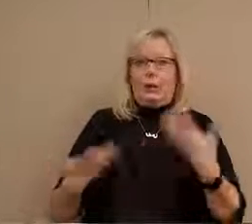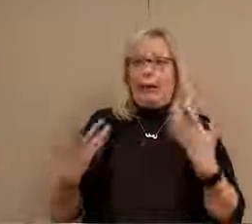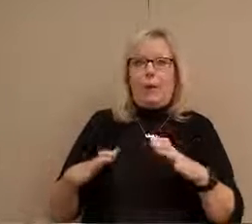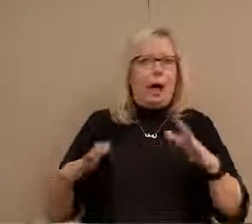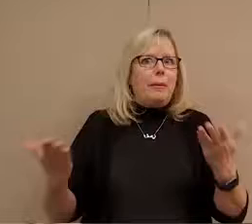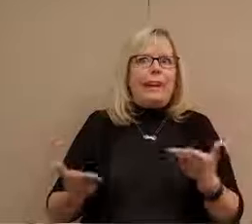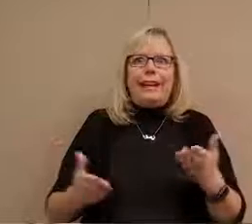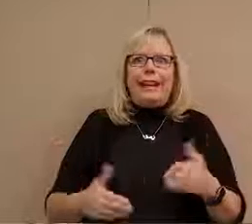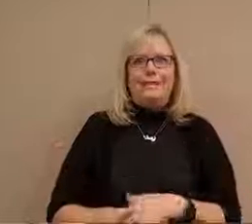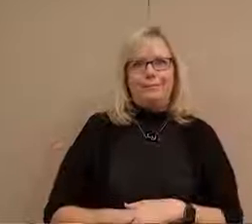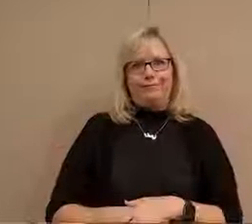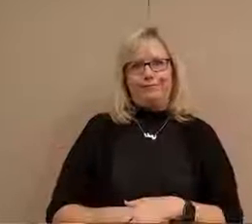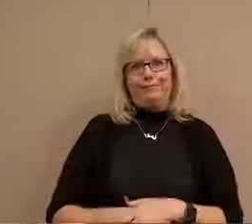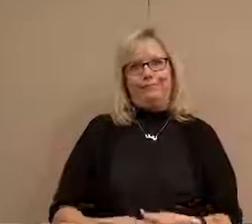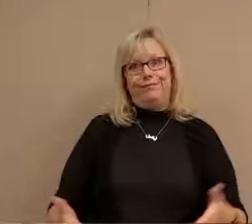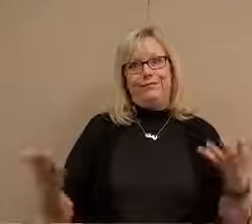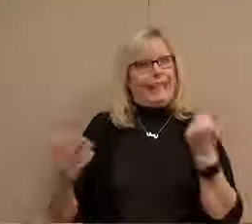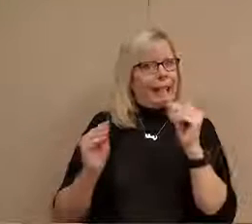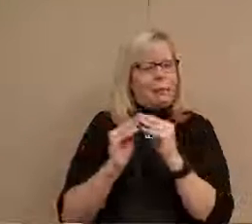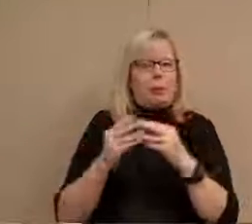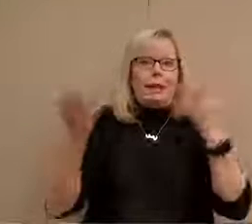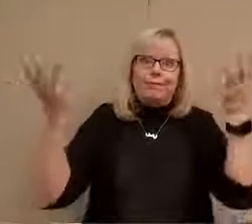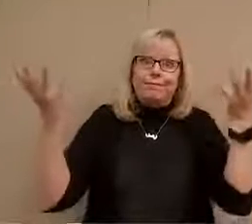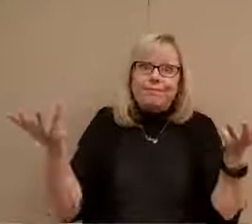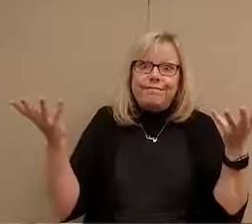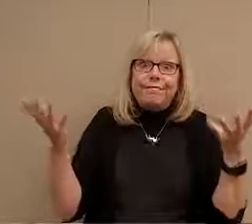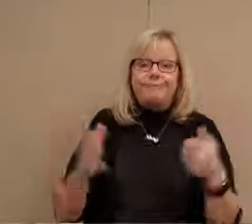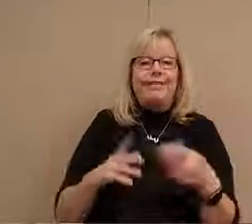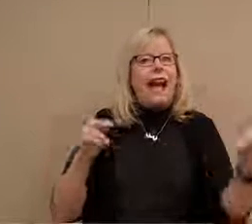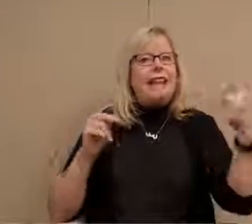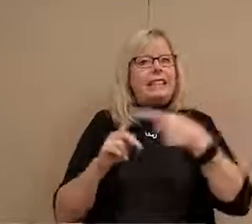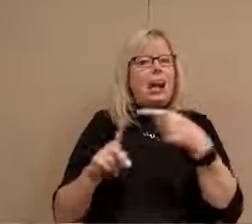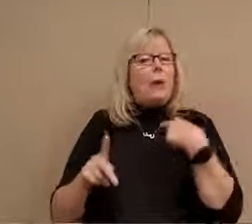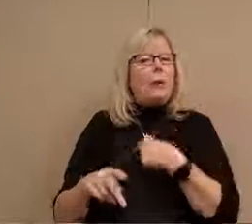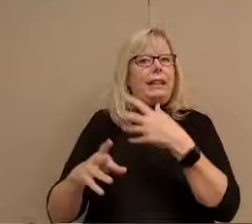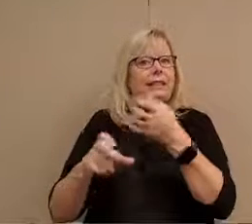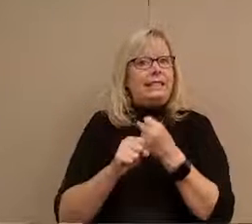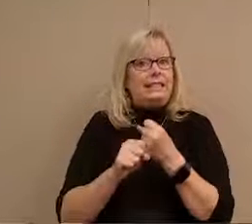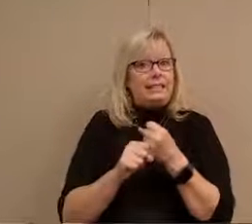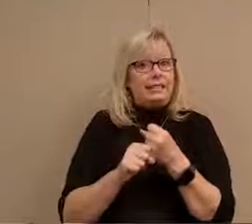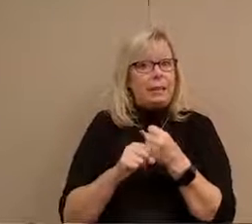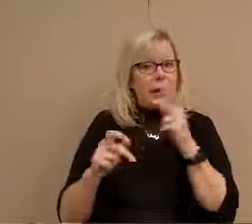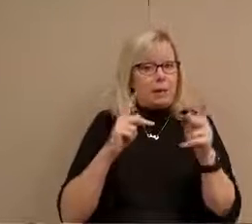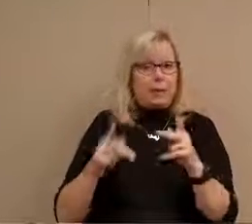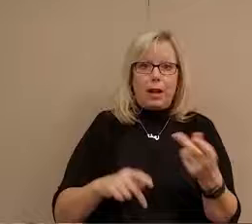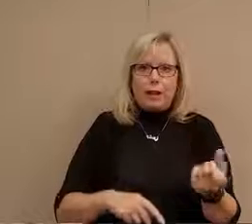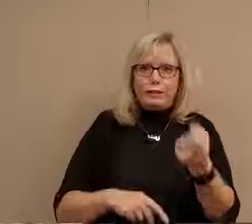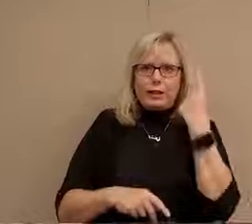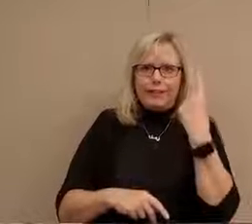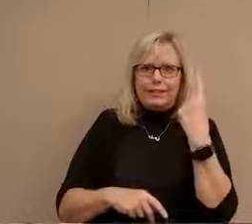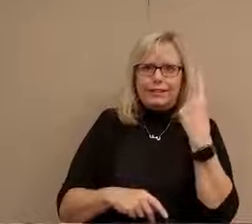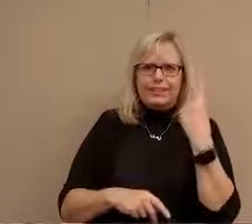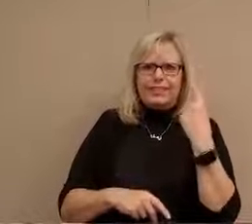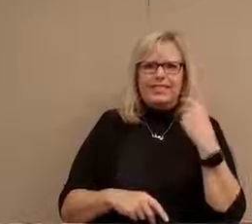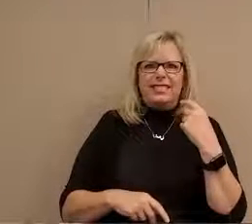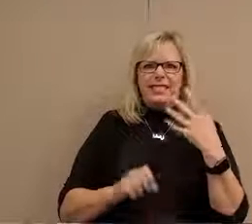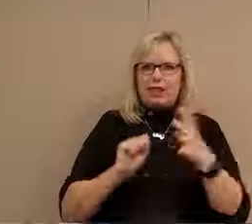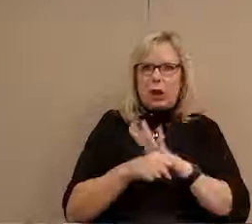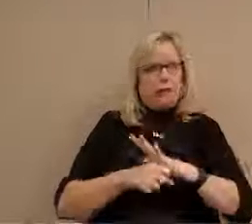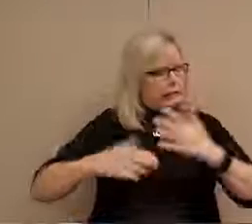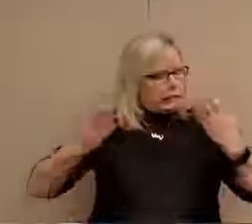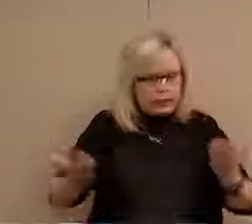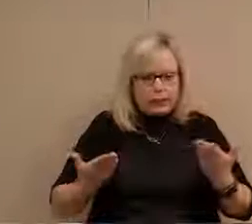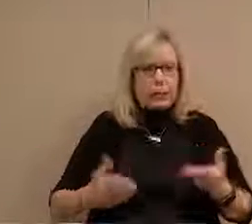be here anymore, but until we get people to understand that this thing is here,